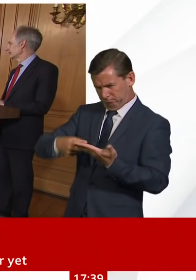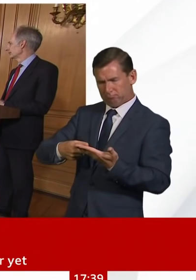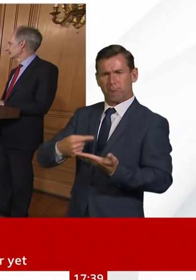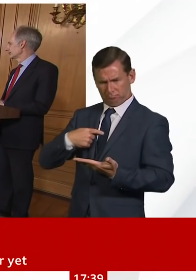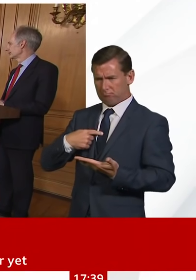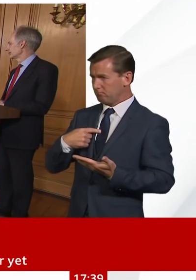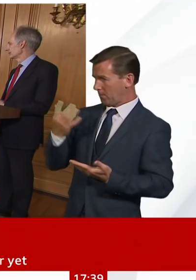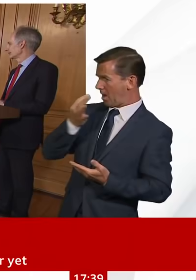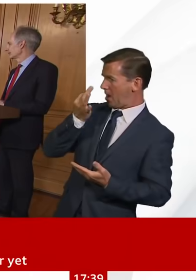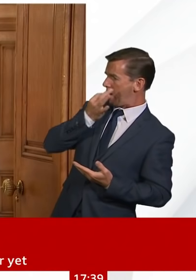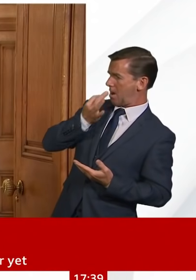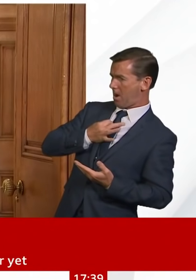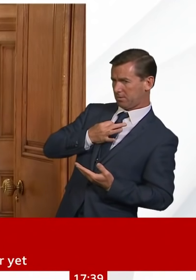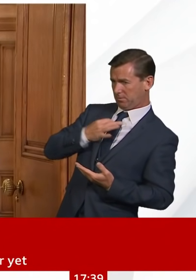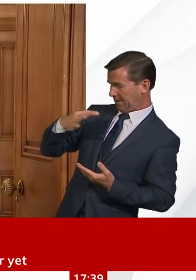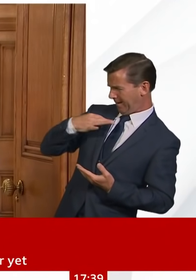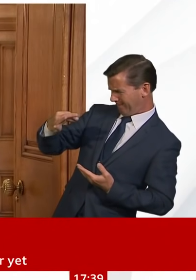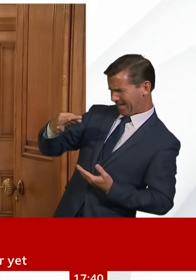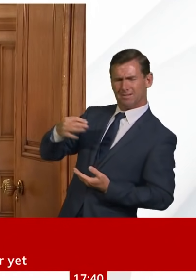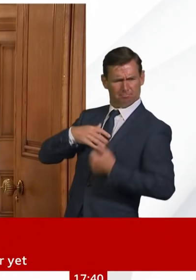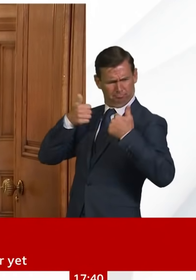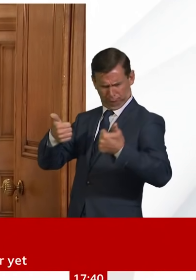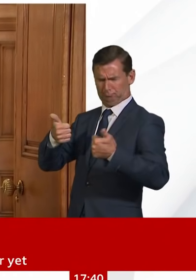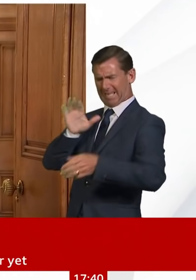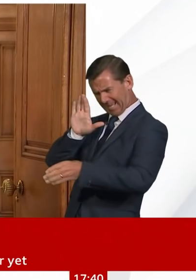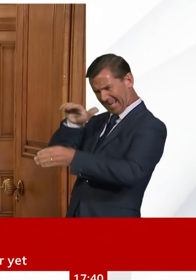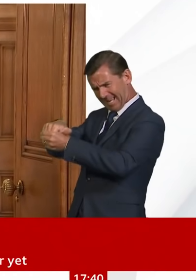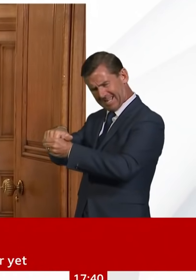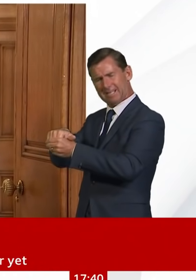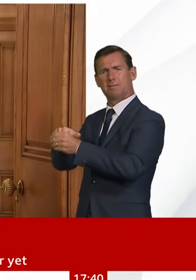was a recommendation, and I took the decision in the normal way.